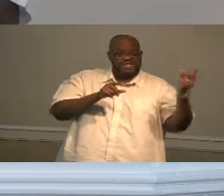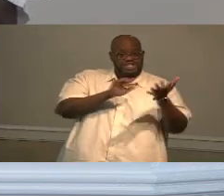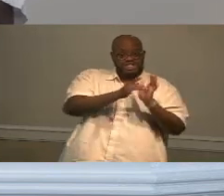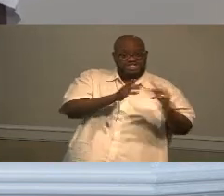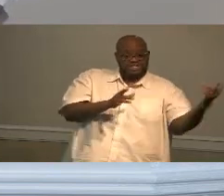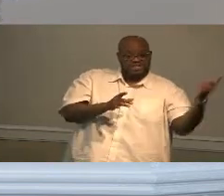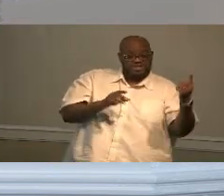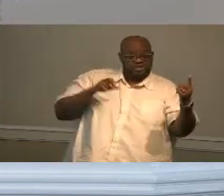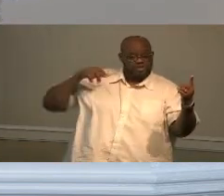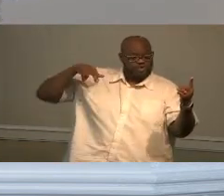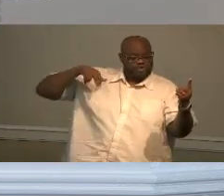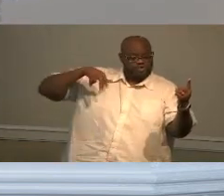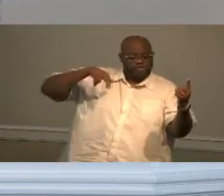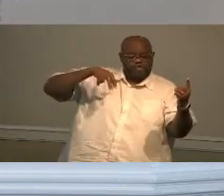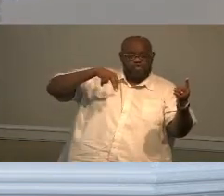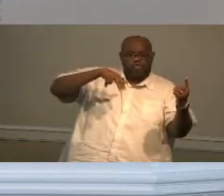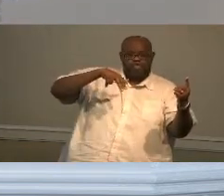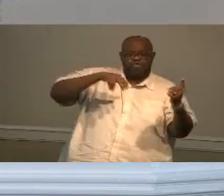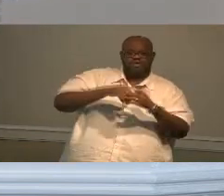It is